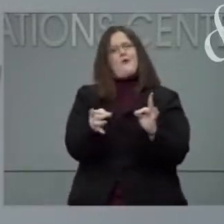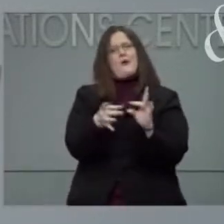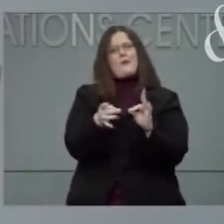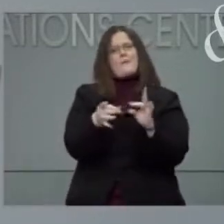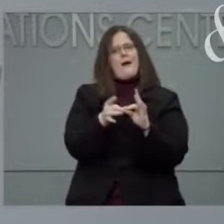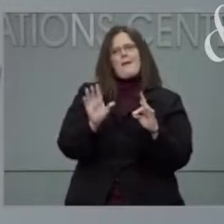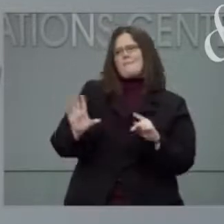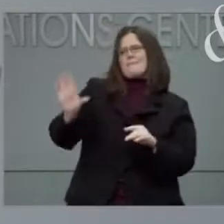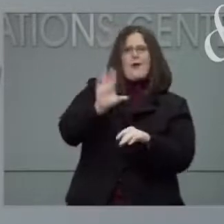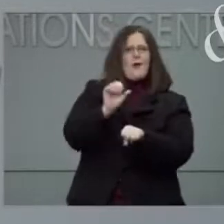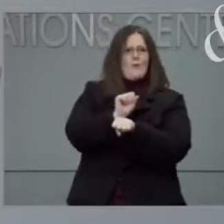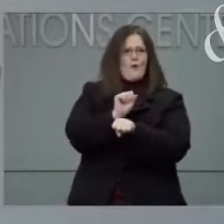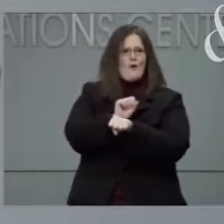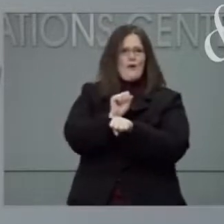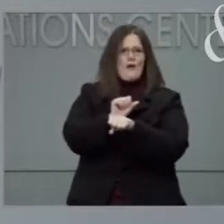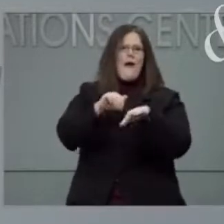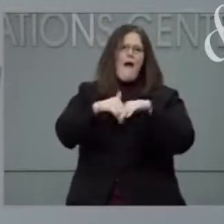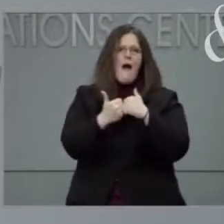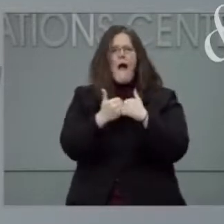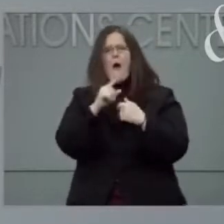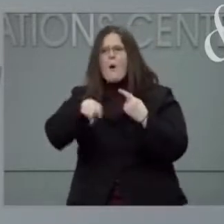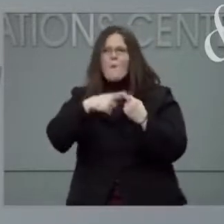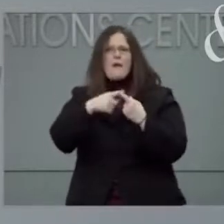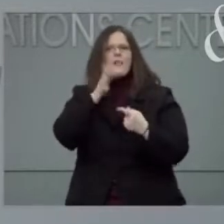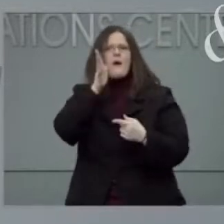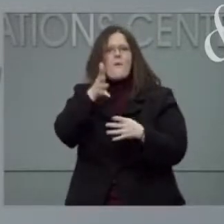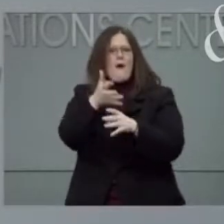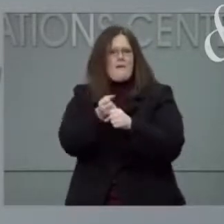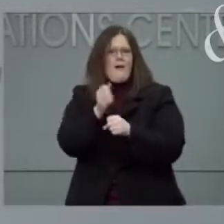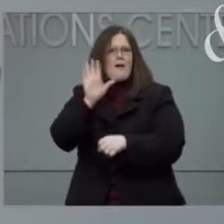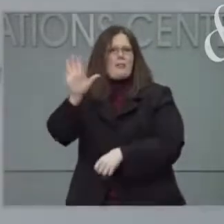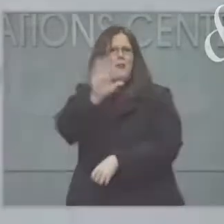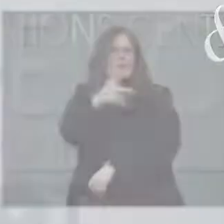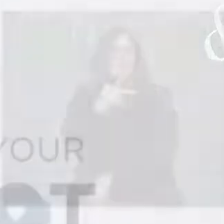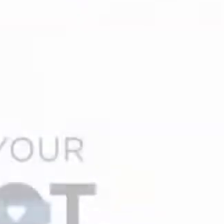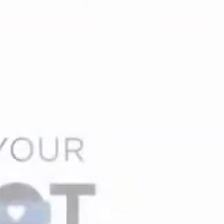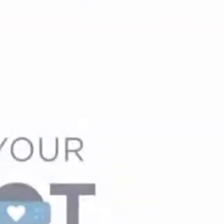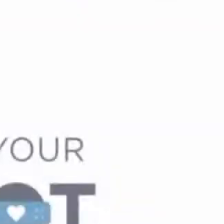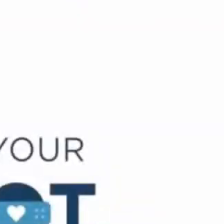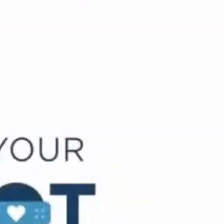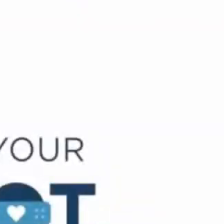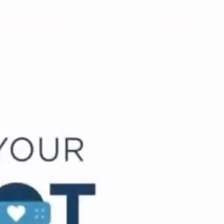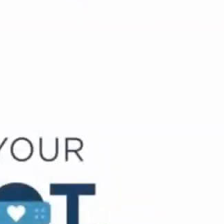about how and when they plan to get their shot.